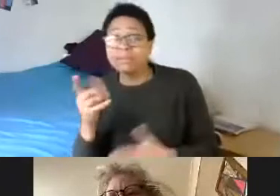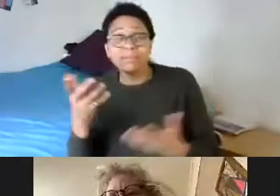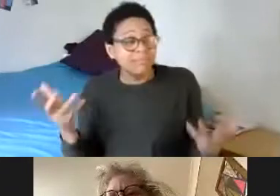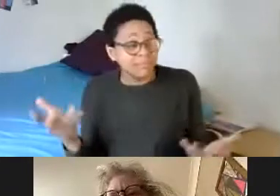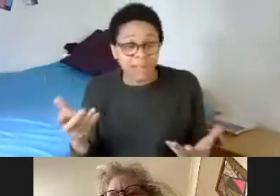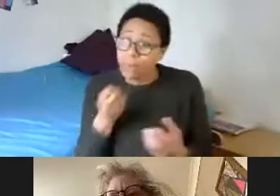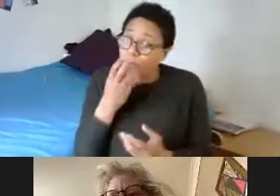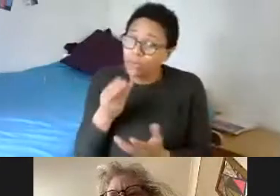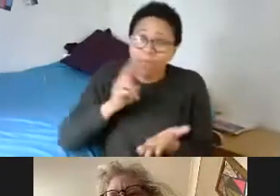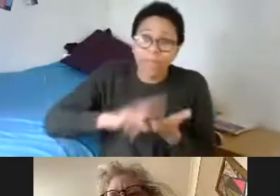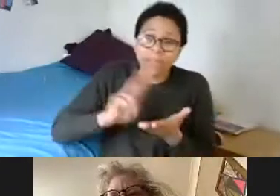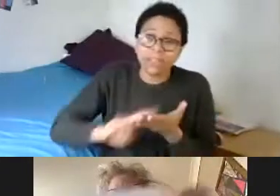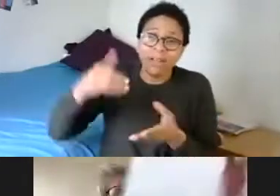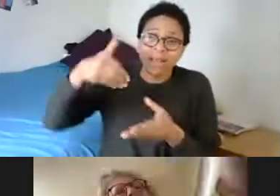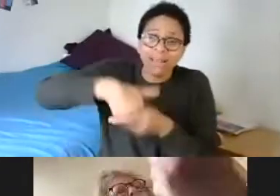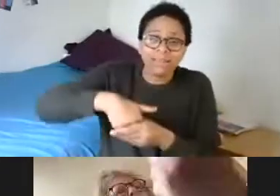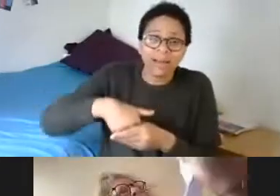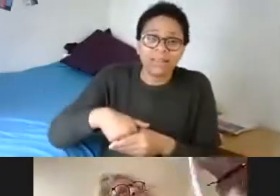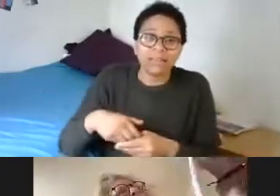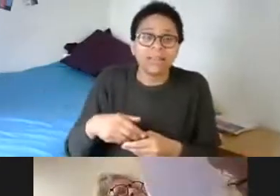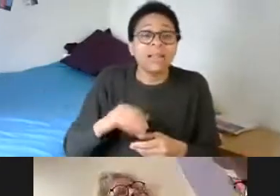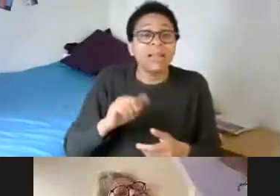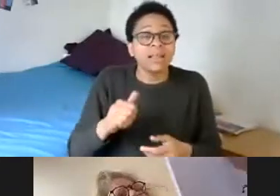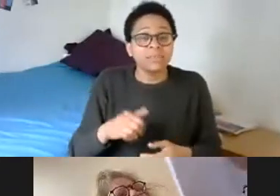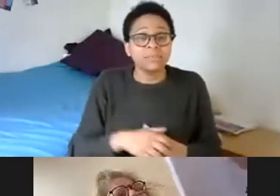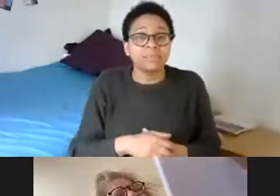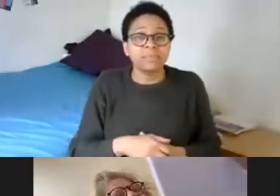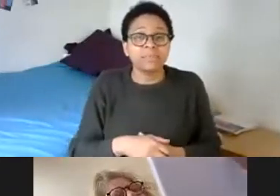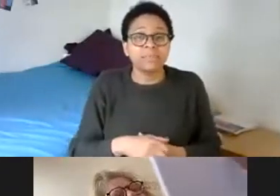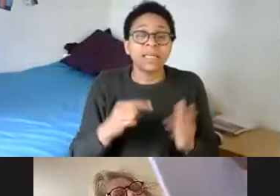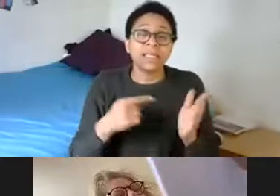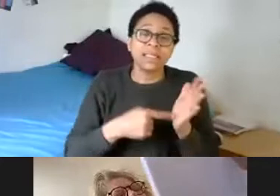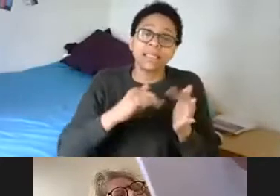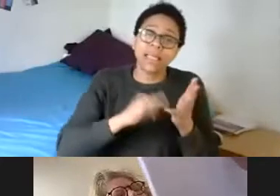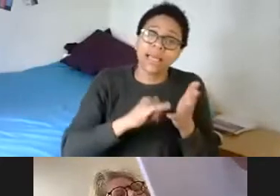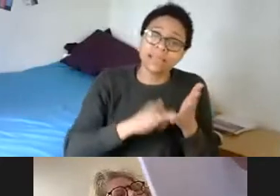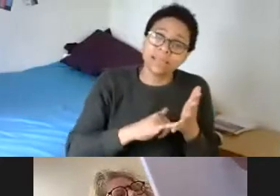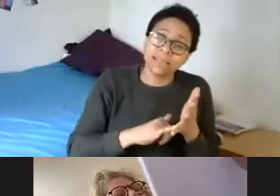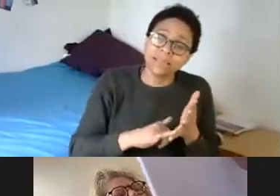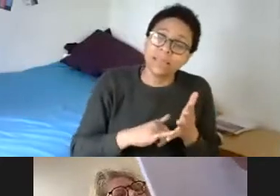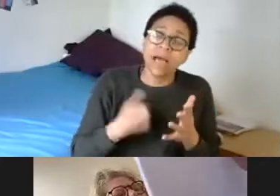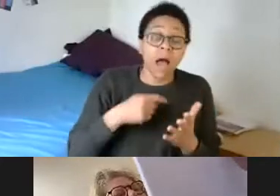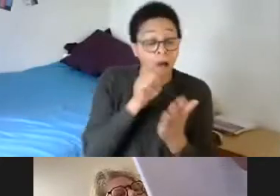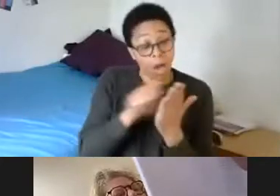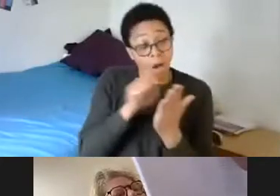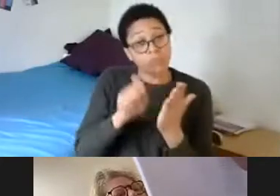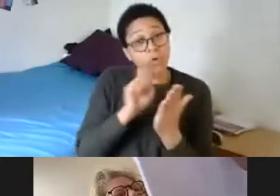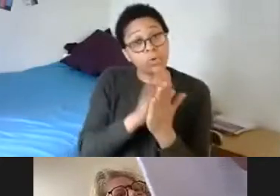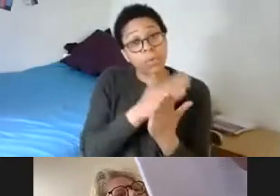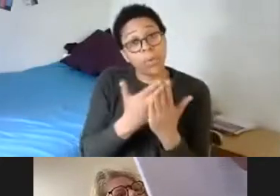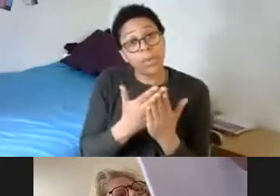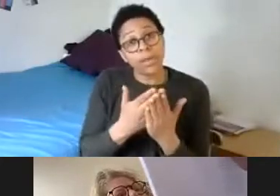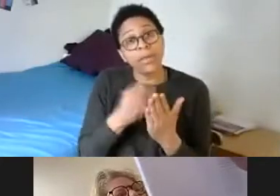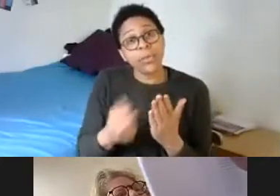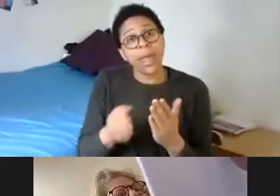And then I've done this poem, right? What goes like this? It goes, there is a stillness in the air. People aren't rushing